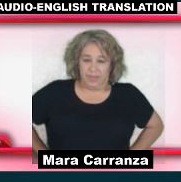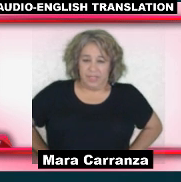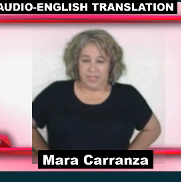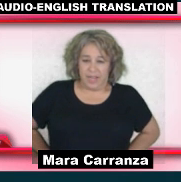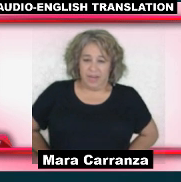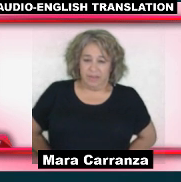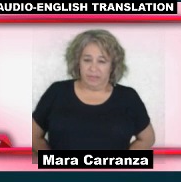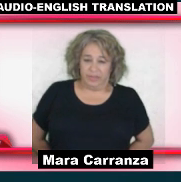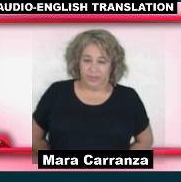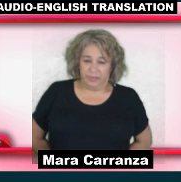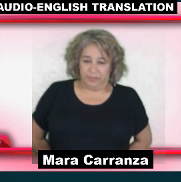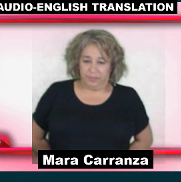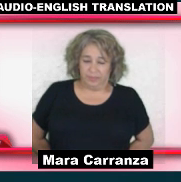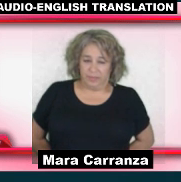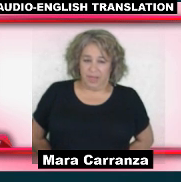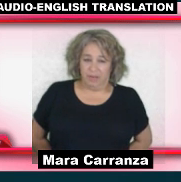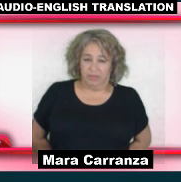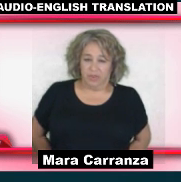The state of